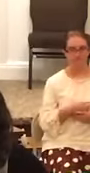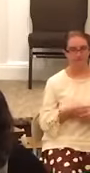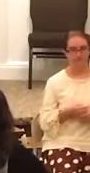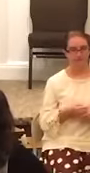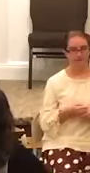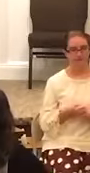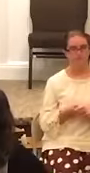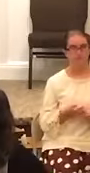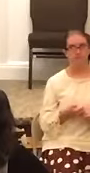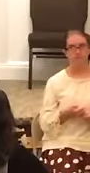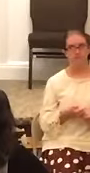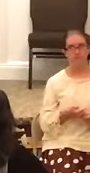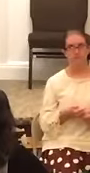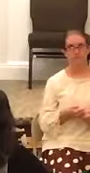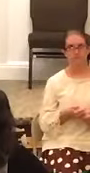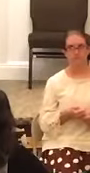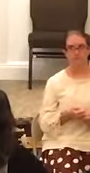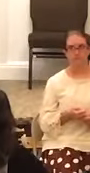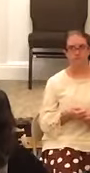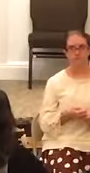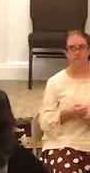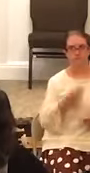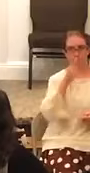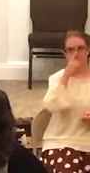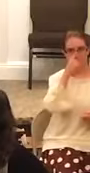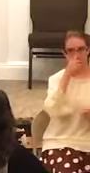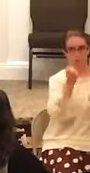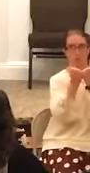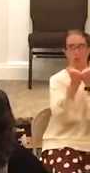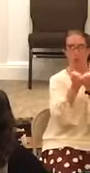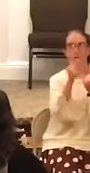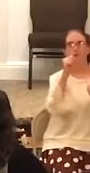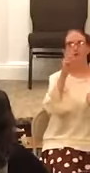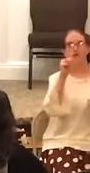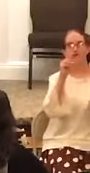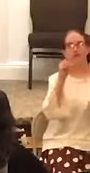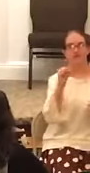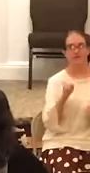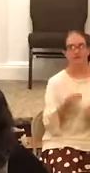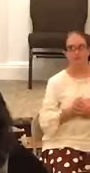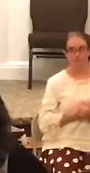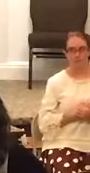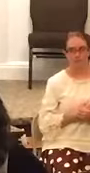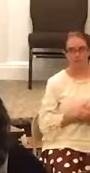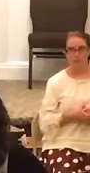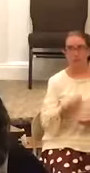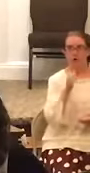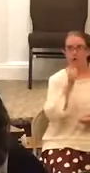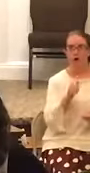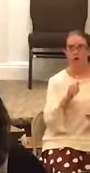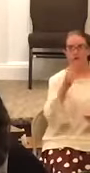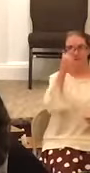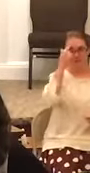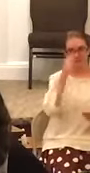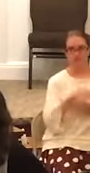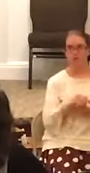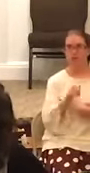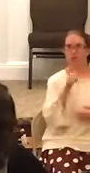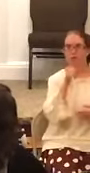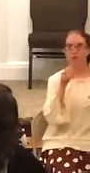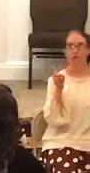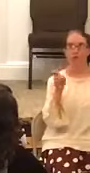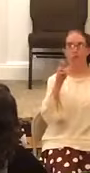Huh. Well, then that's something. So if you hold on to tradition, now, we're not religion. We don't